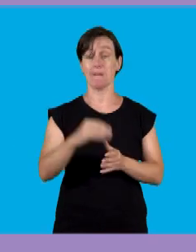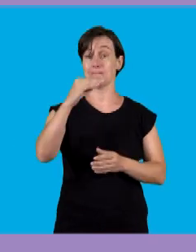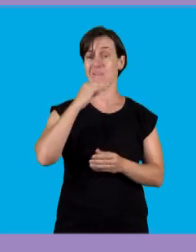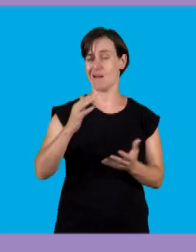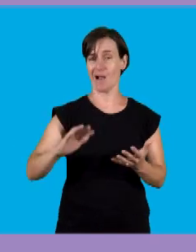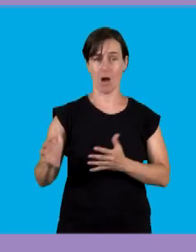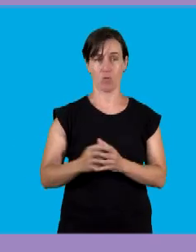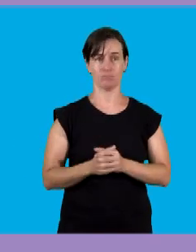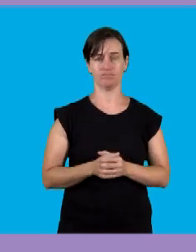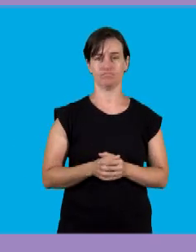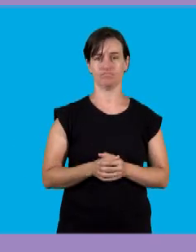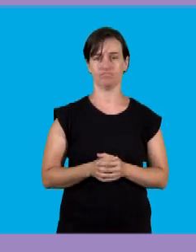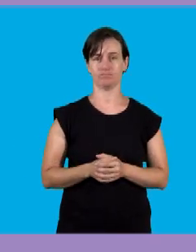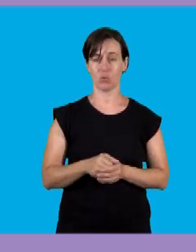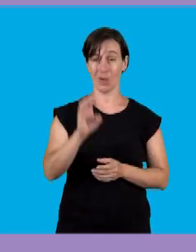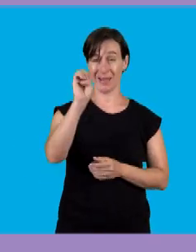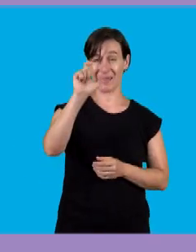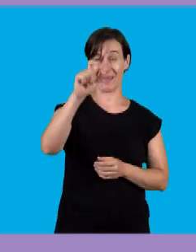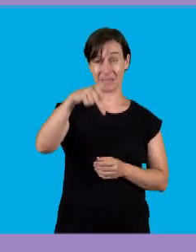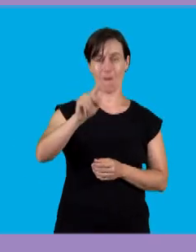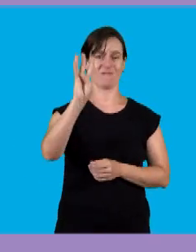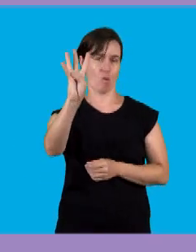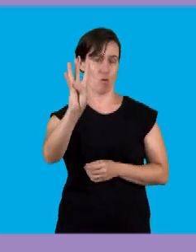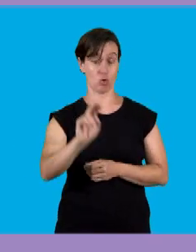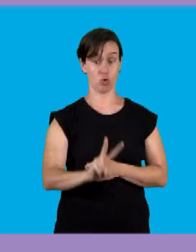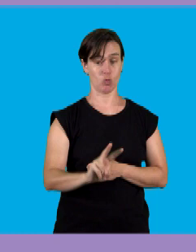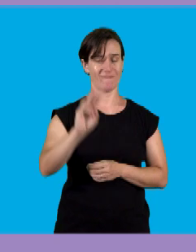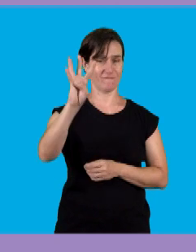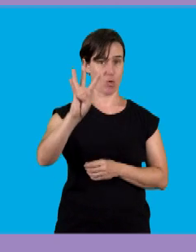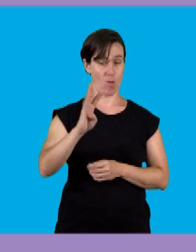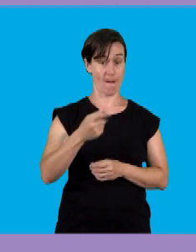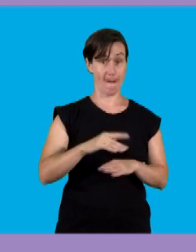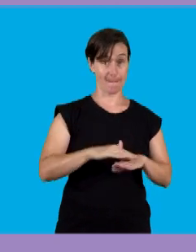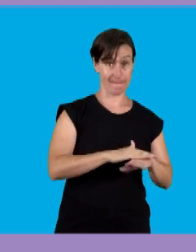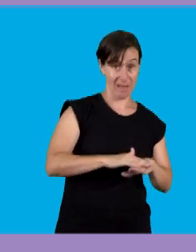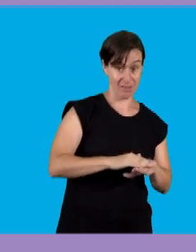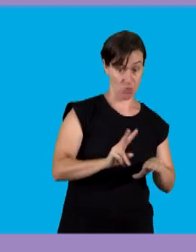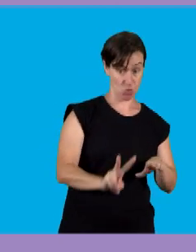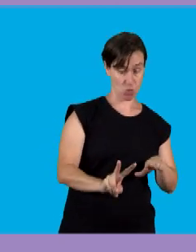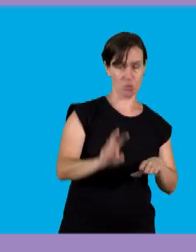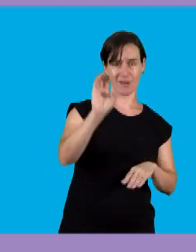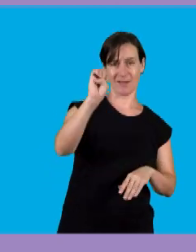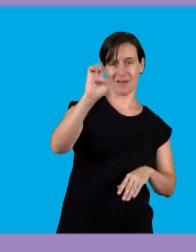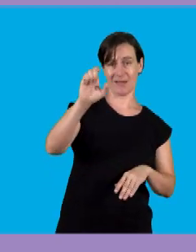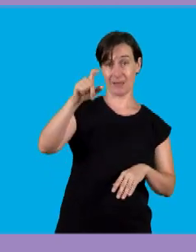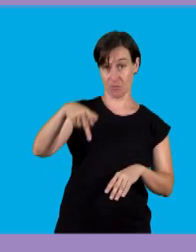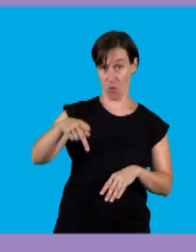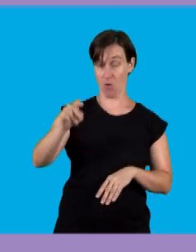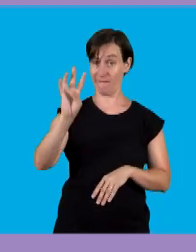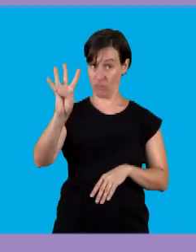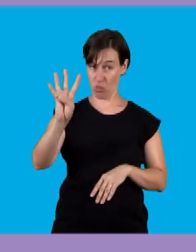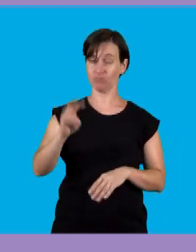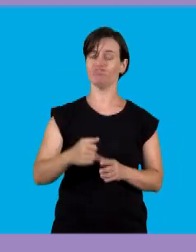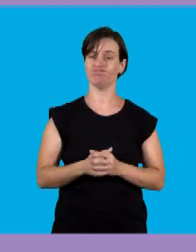are going to expand it. We have an exponent 4. So we have a base 2 and an exponent 4. What does this mean? Yes, it